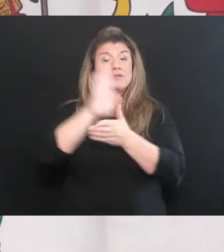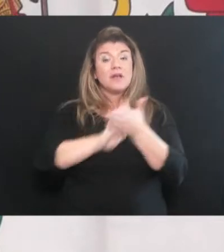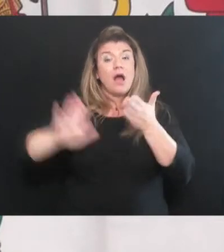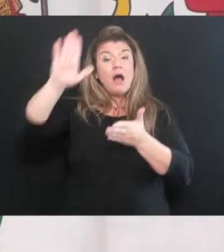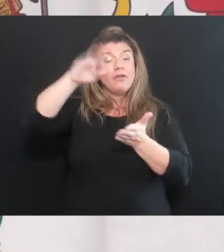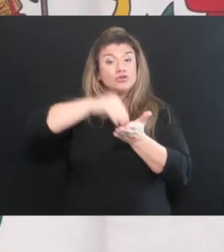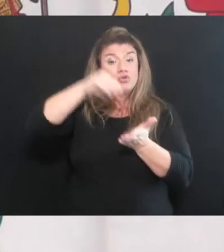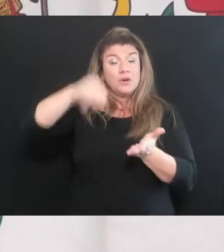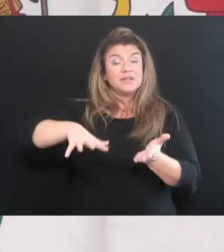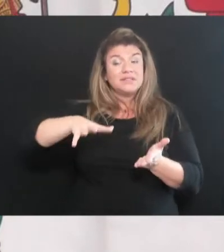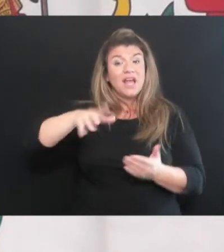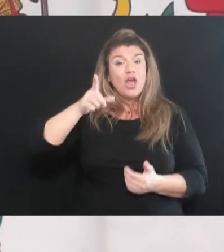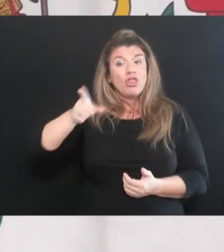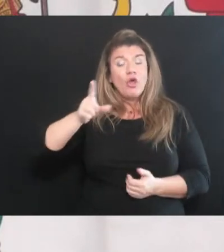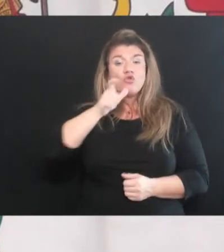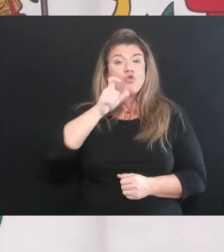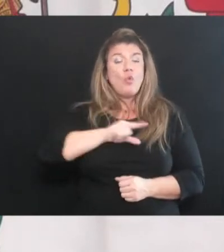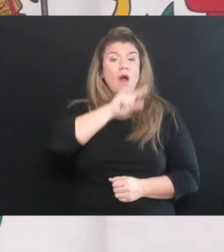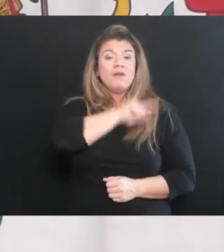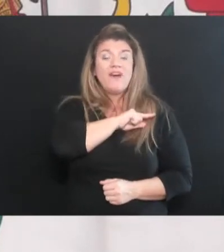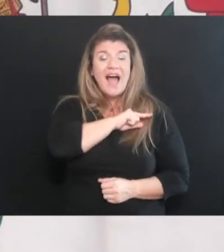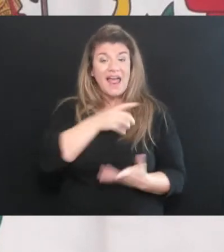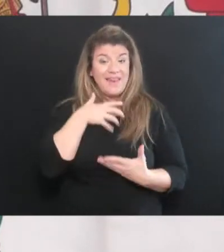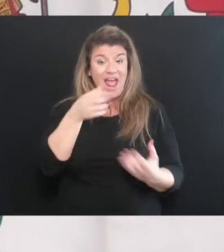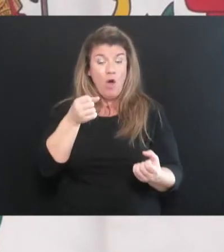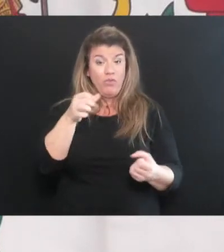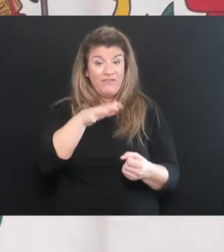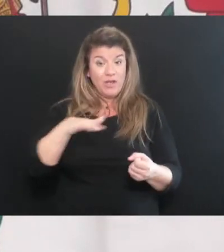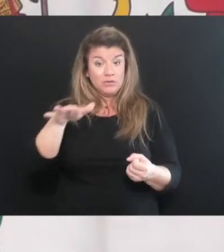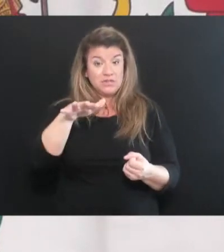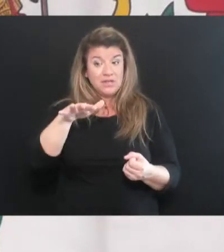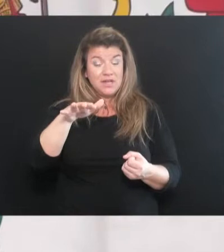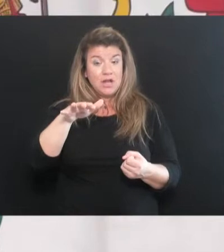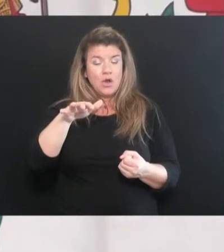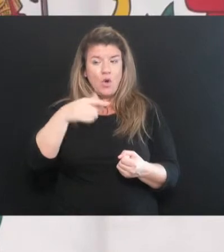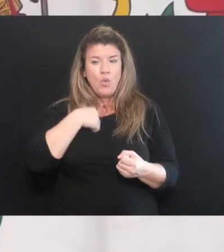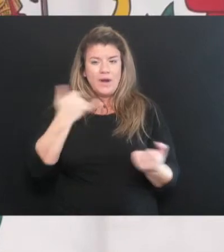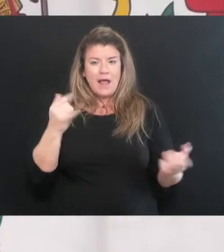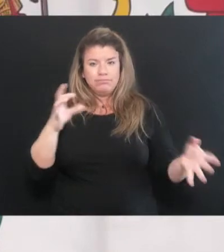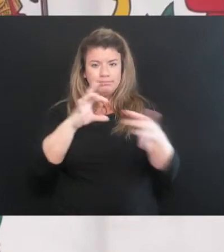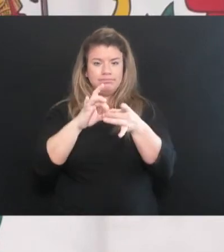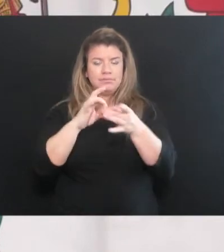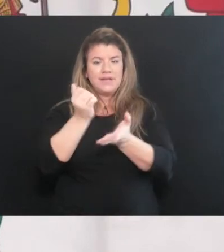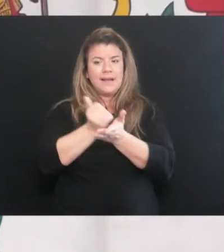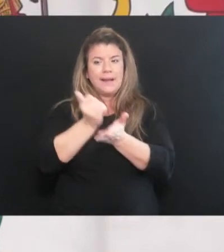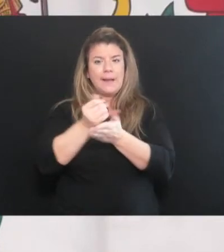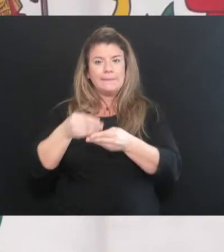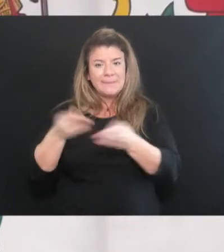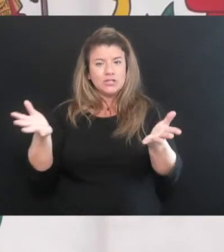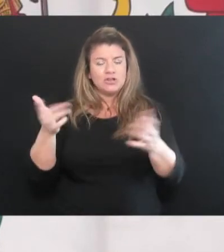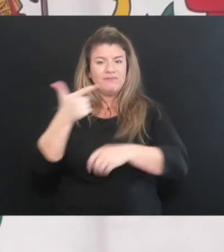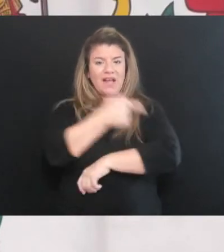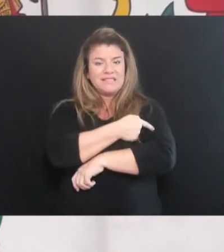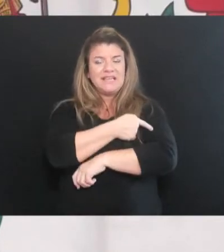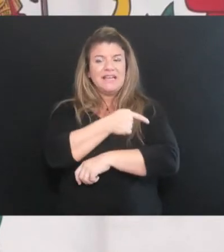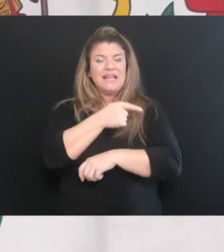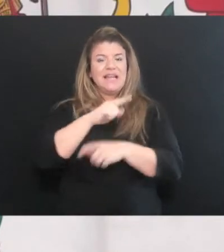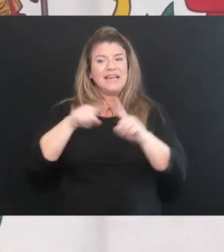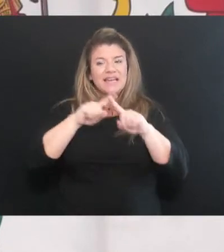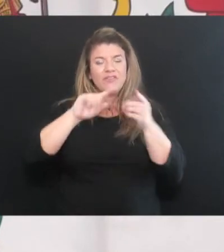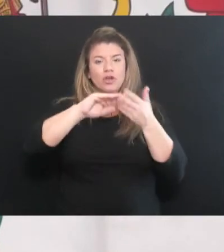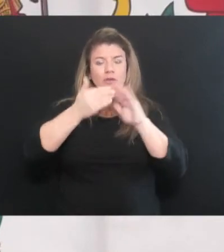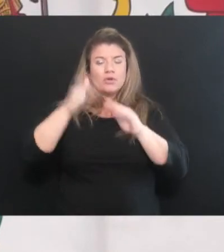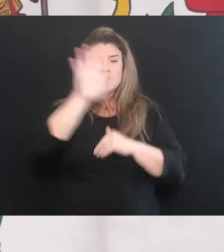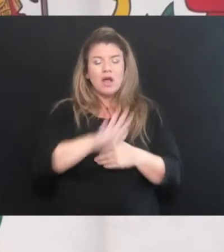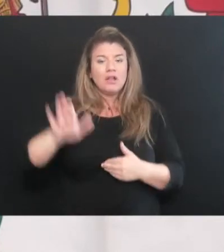in particular those qualifying in the health fields, were coming together to help administer vaccines in communities across